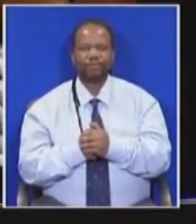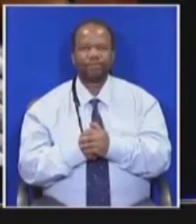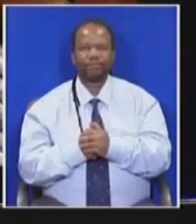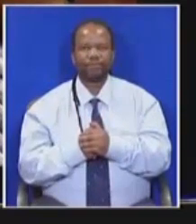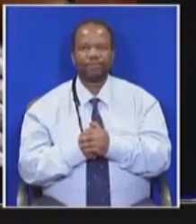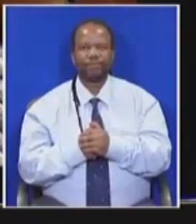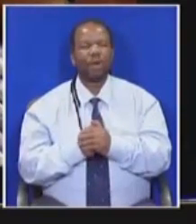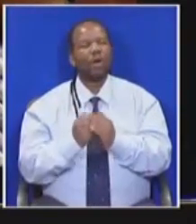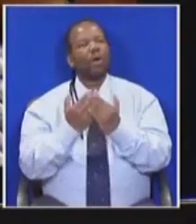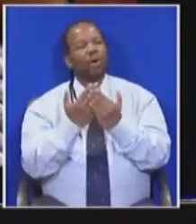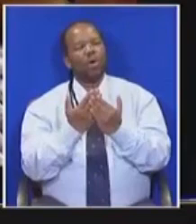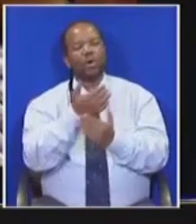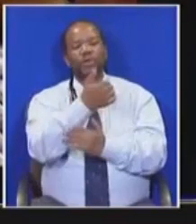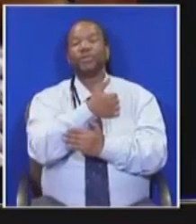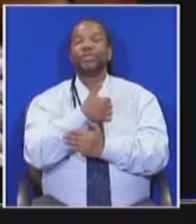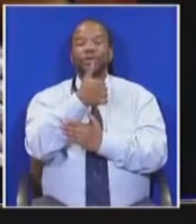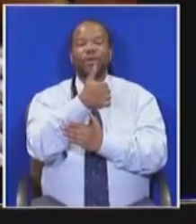the secretary shall proceed.